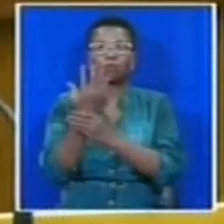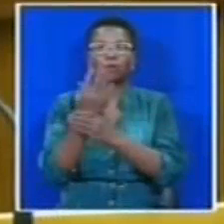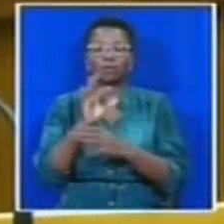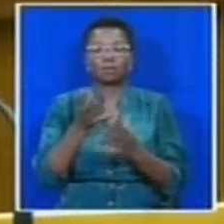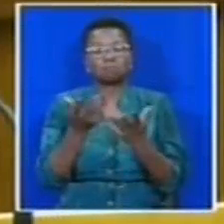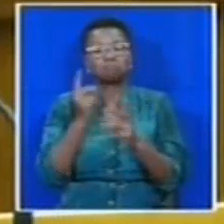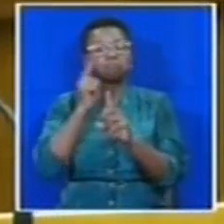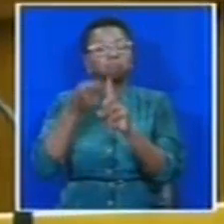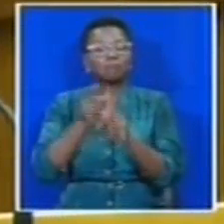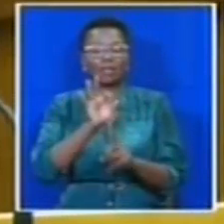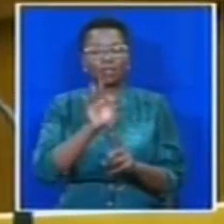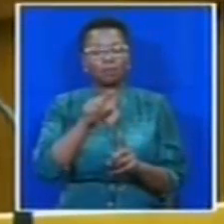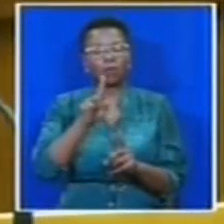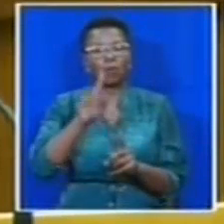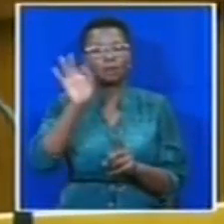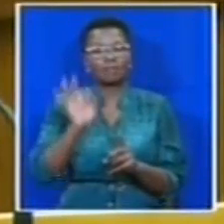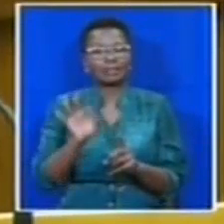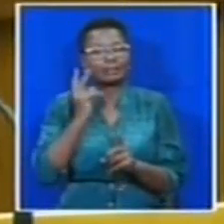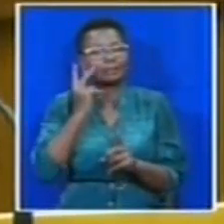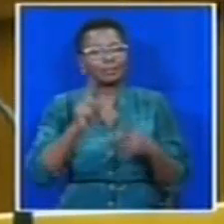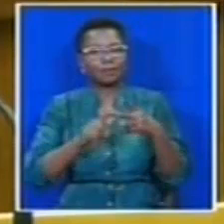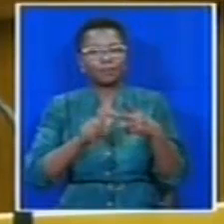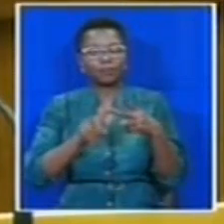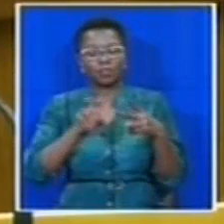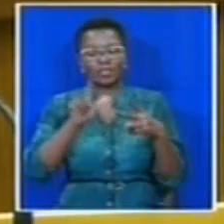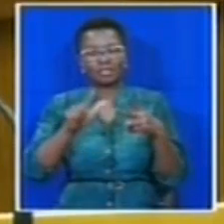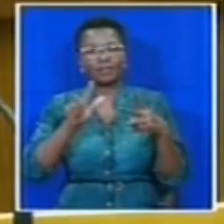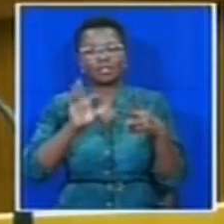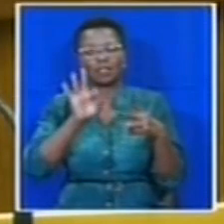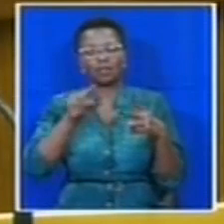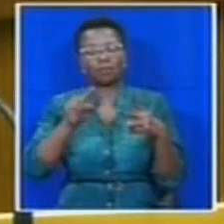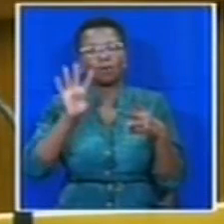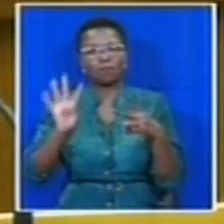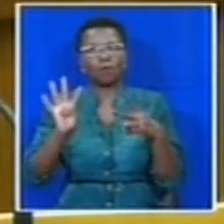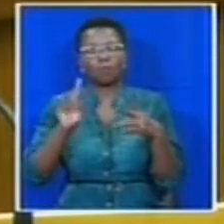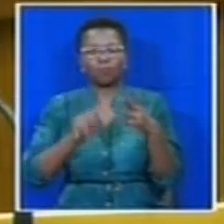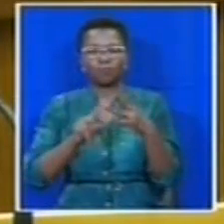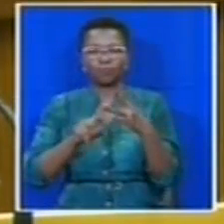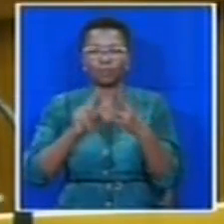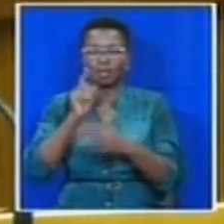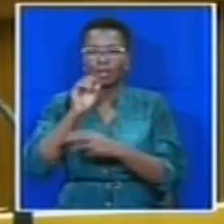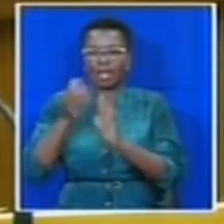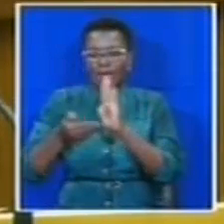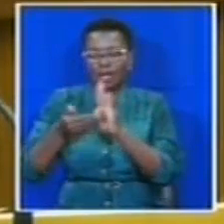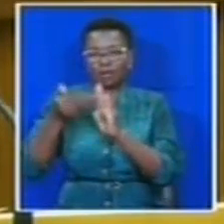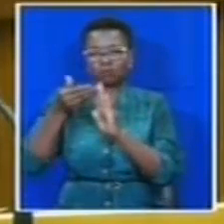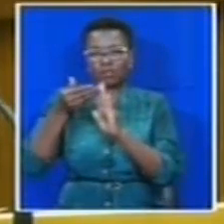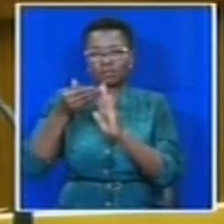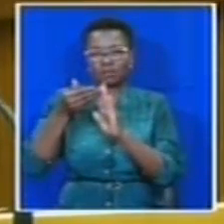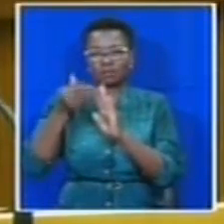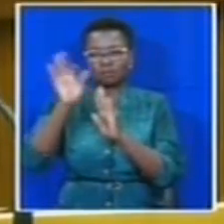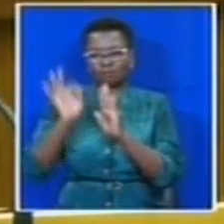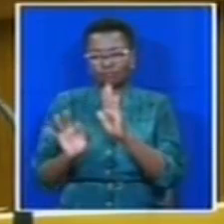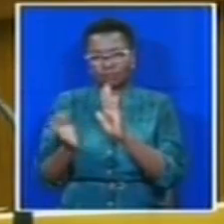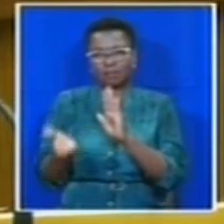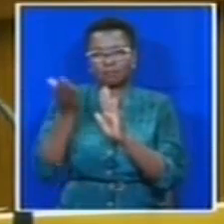for 2016 and 3.4 for 2017. Low interest rates and monetary expansion in the United